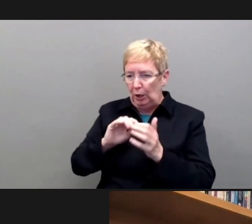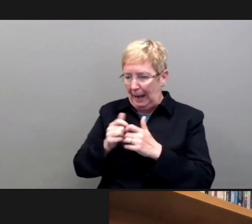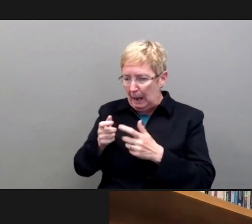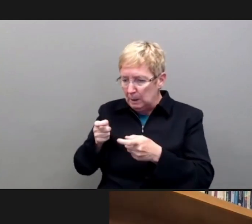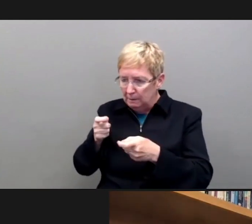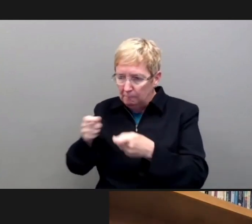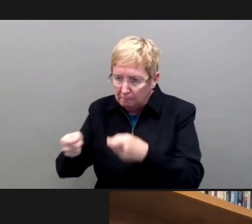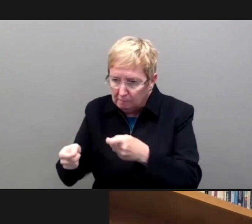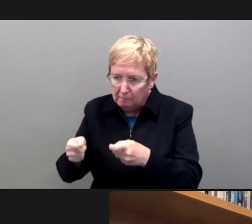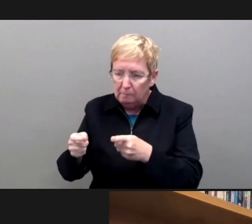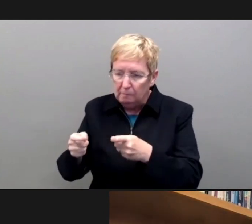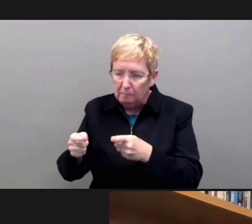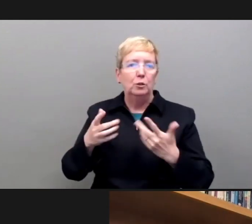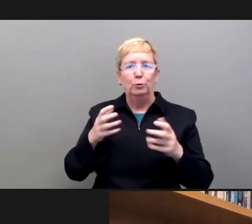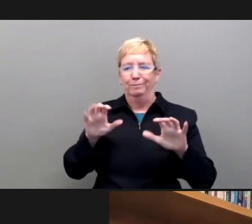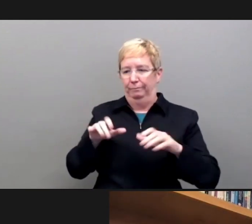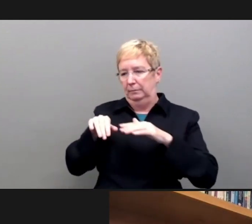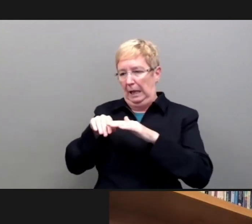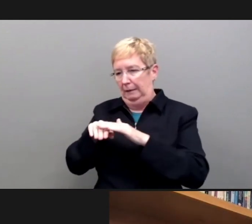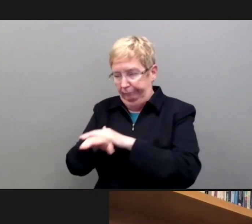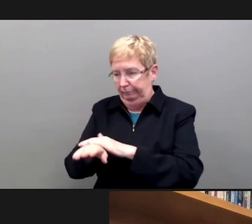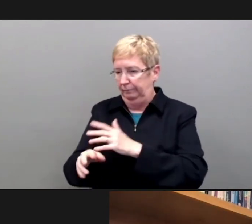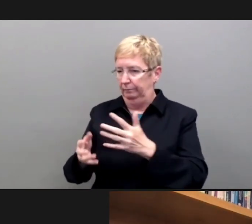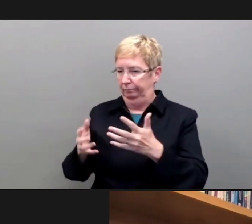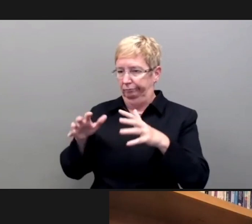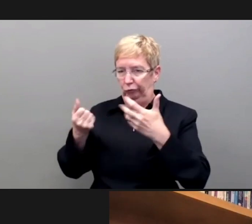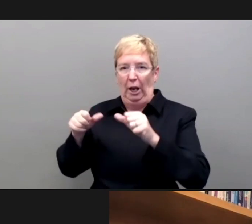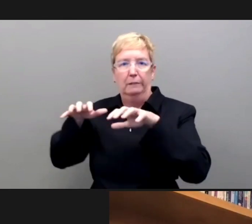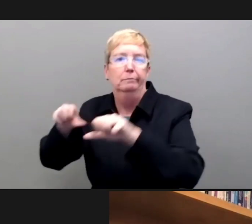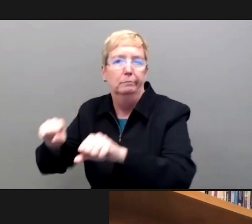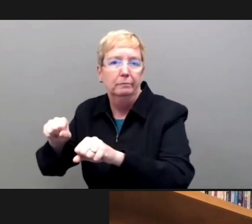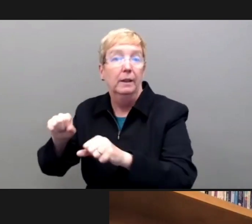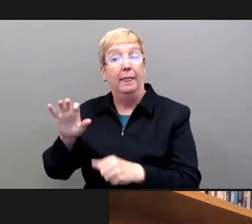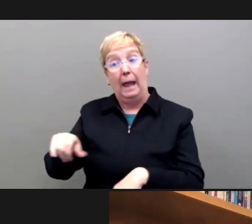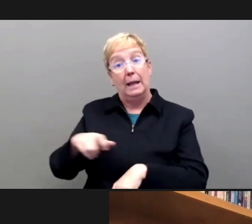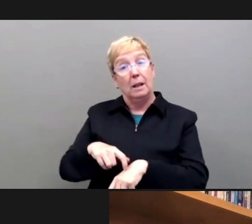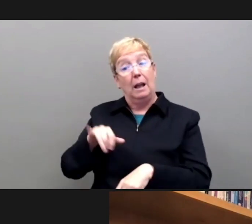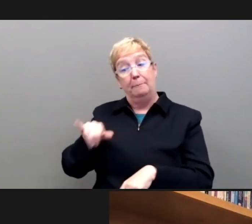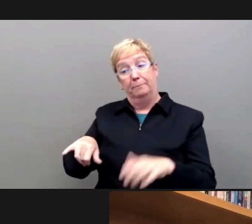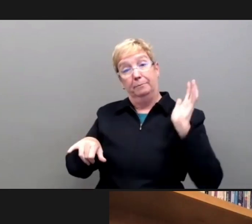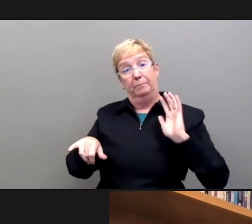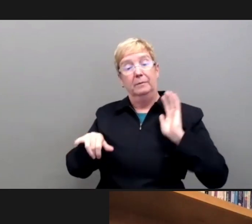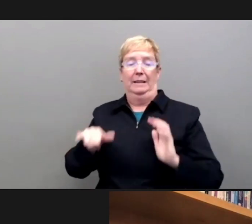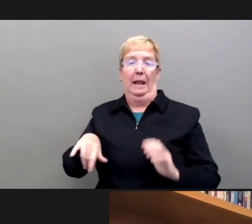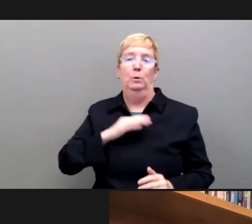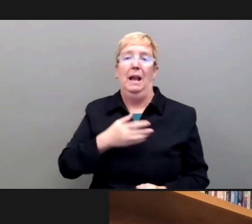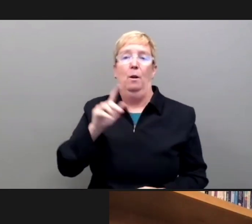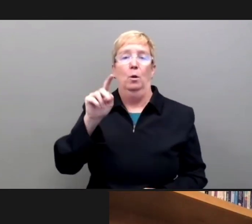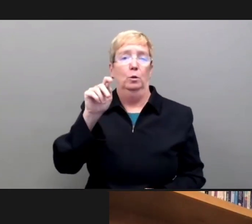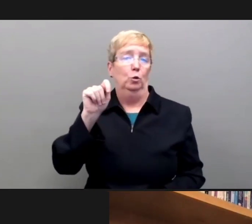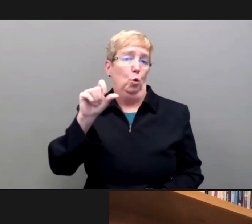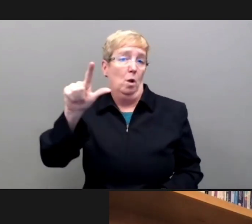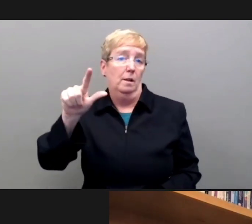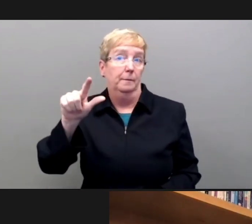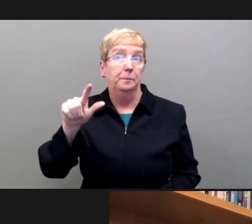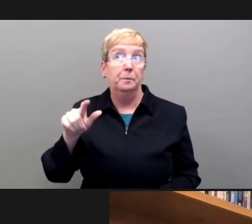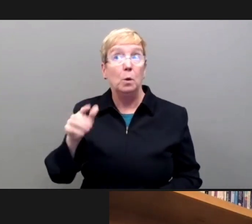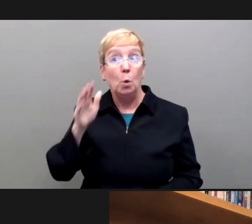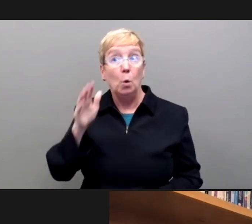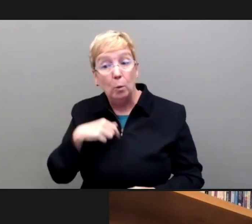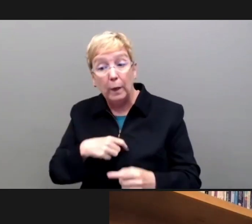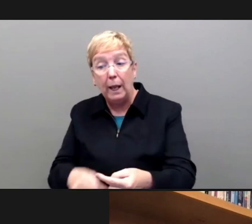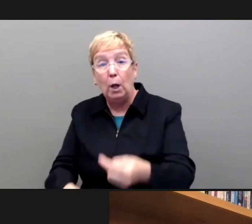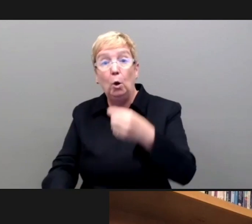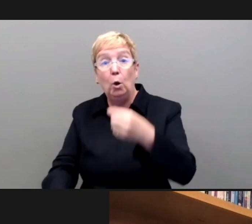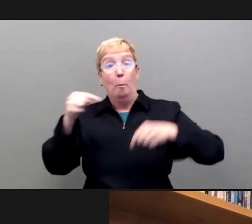do access controls, where that was one of our only tools. So I don't see us going back there, but you do see that we